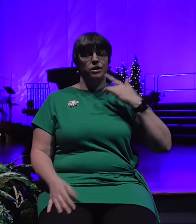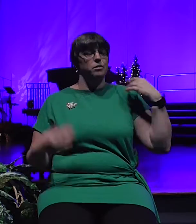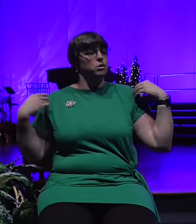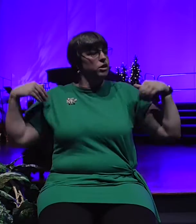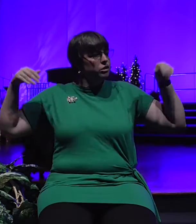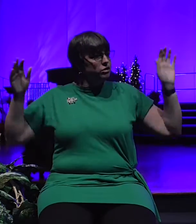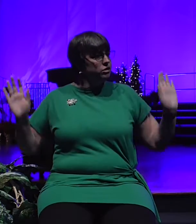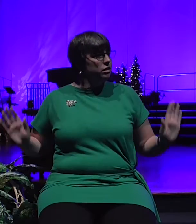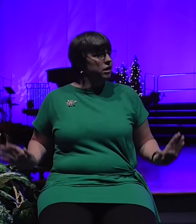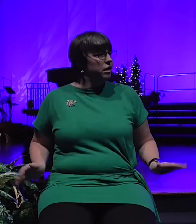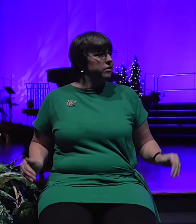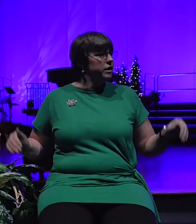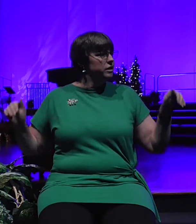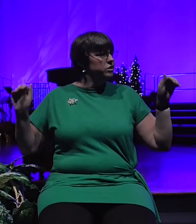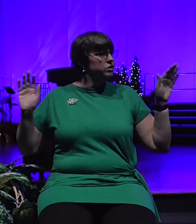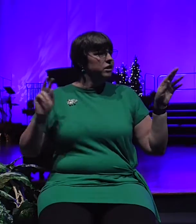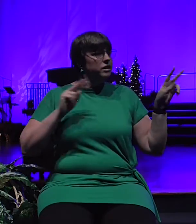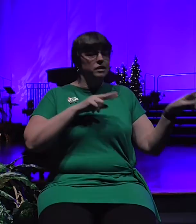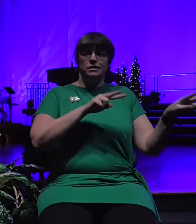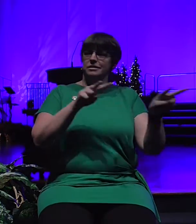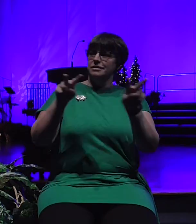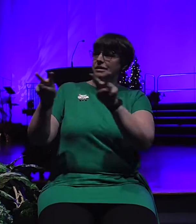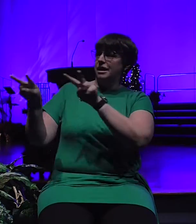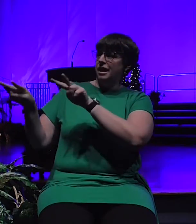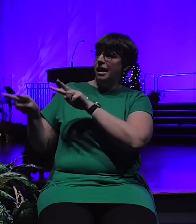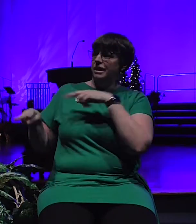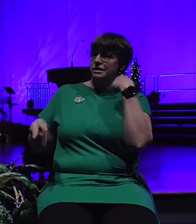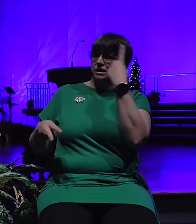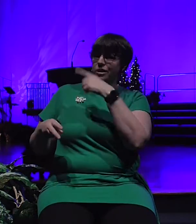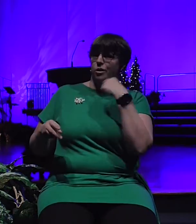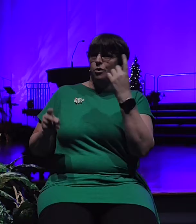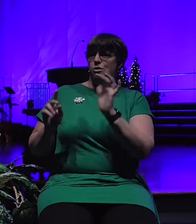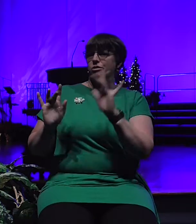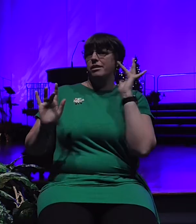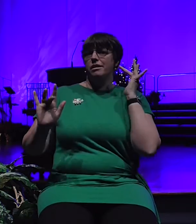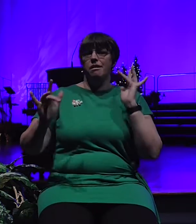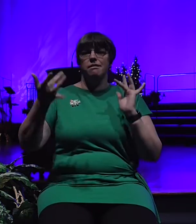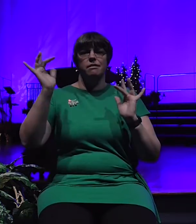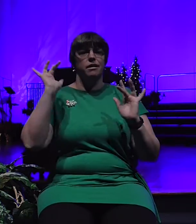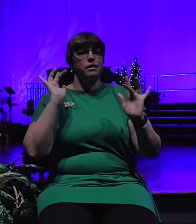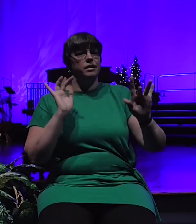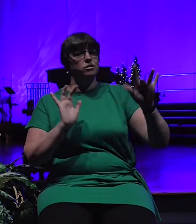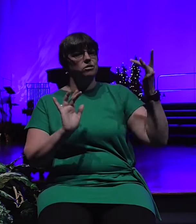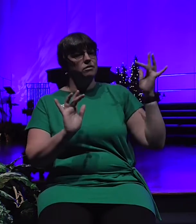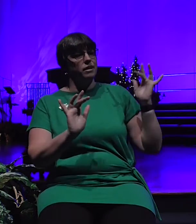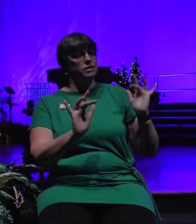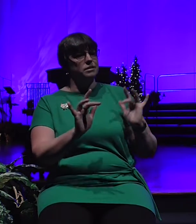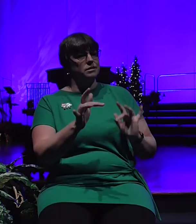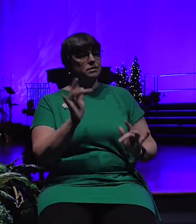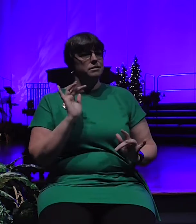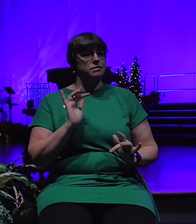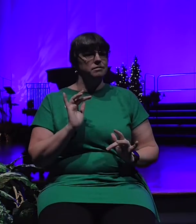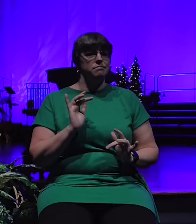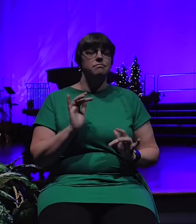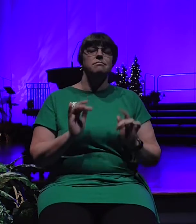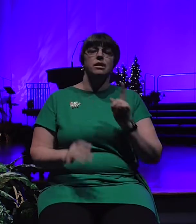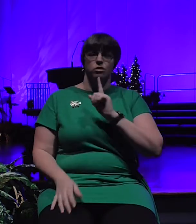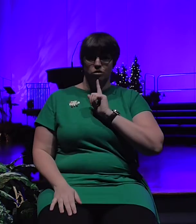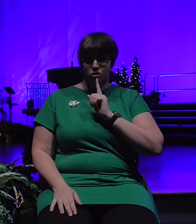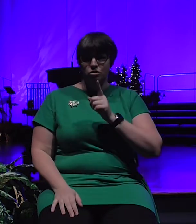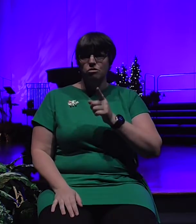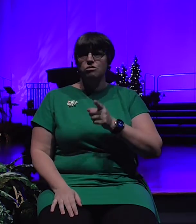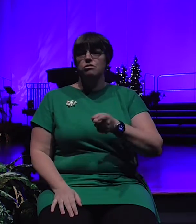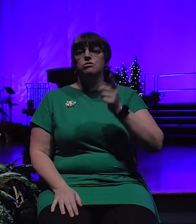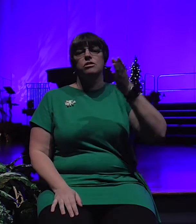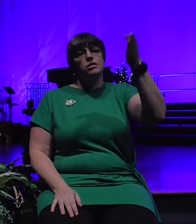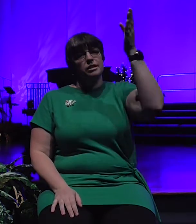I can hear the brush of angel wings. I see glory on each face.